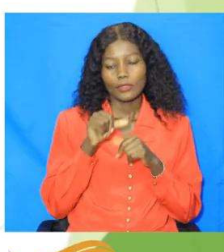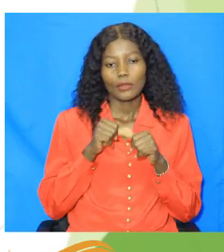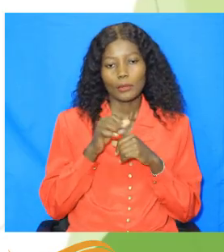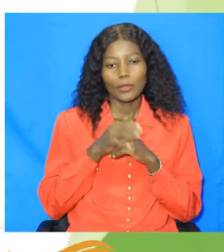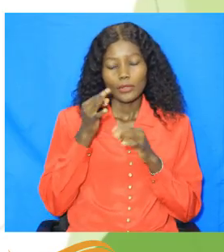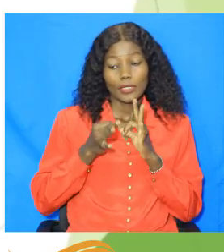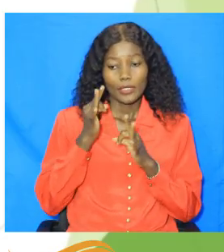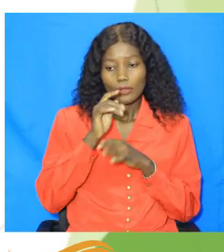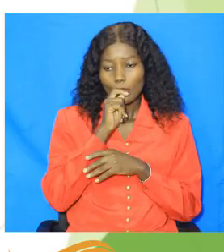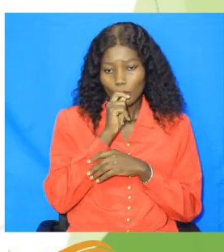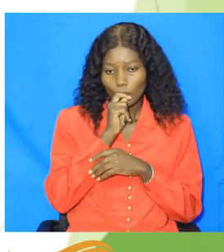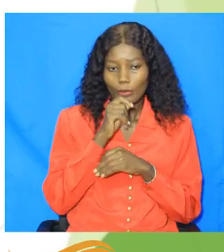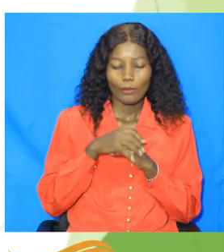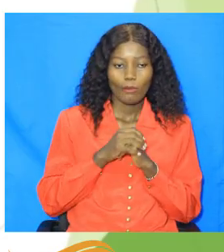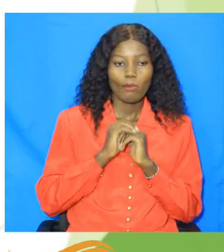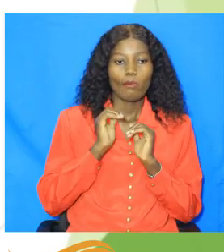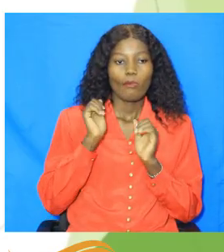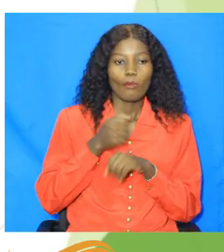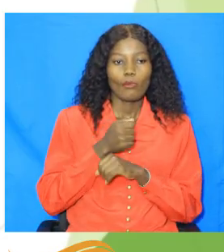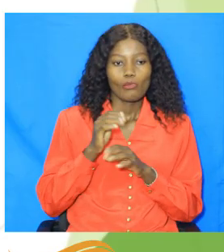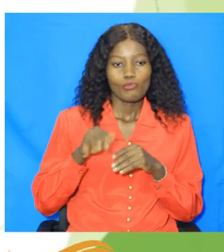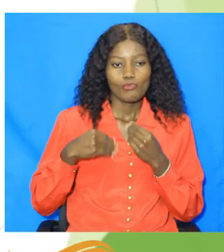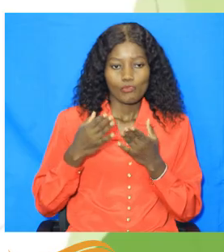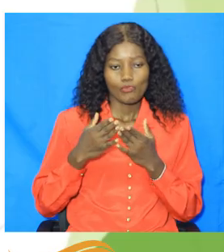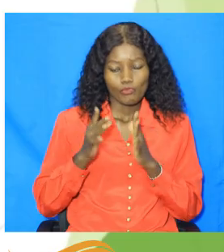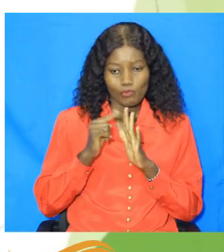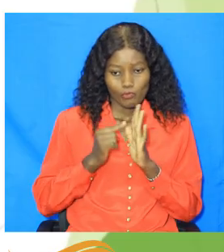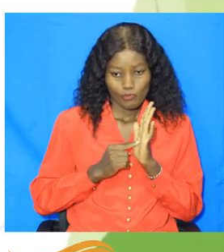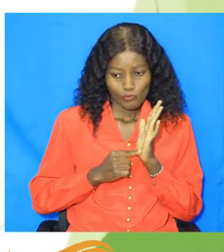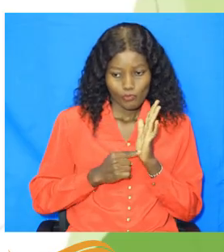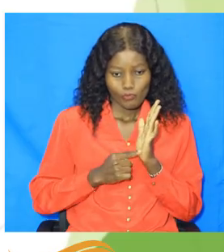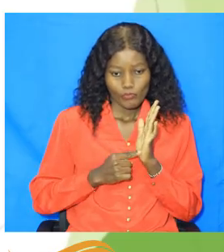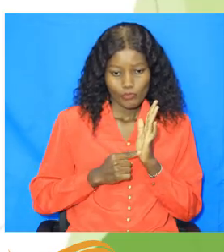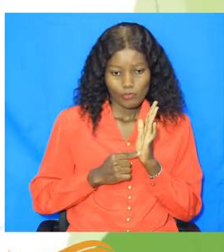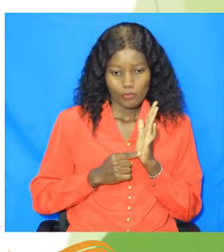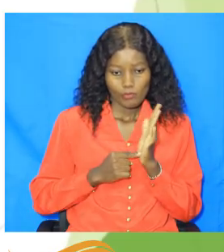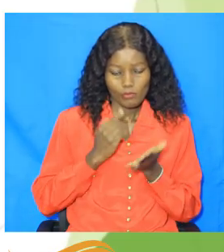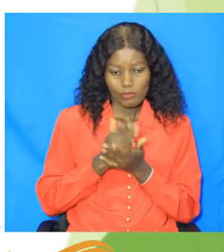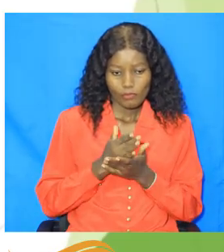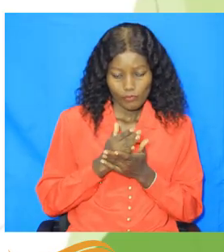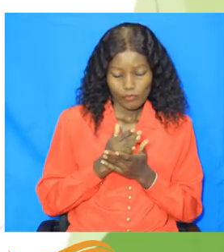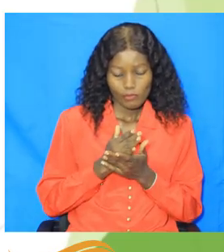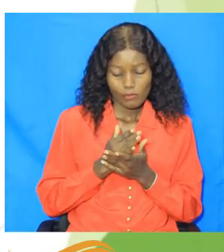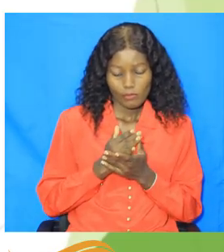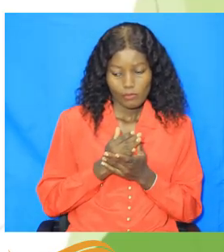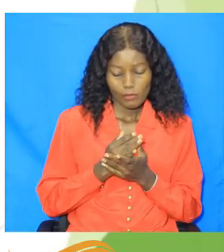the referee cannot award and stop about not really stop, but cannot award a